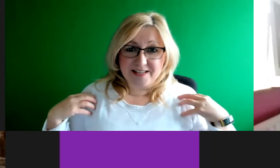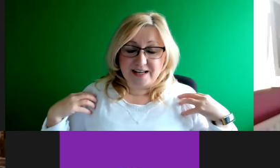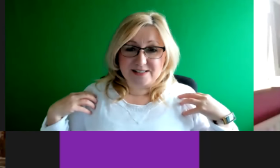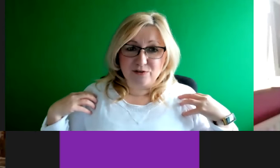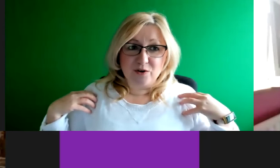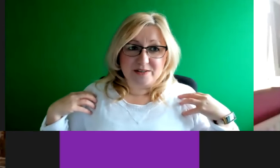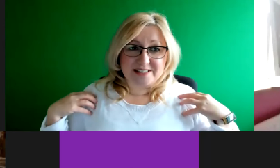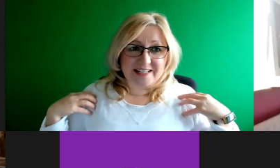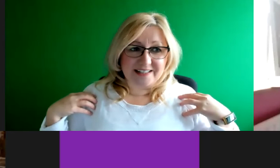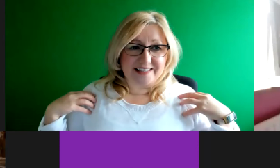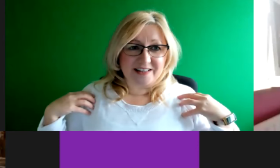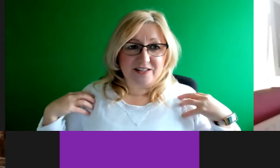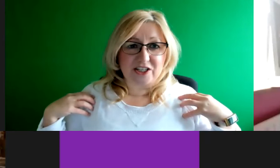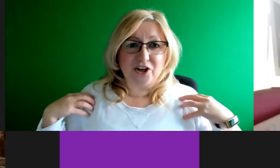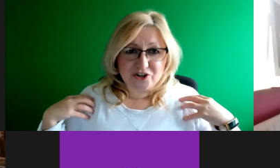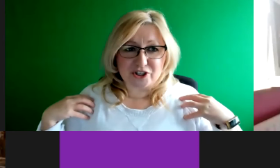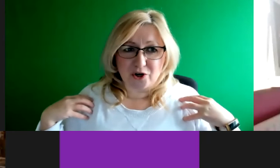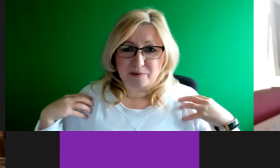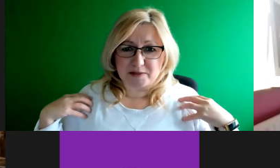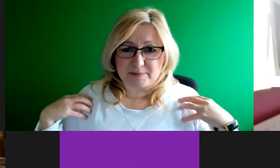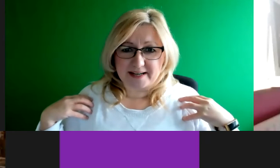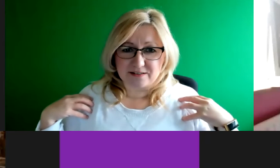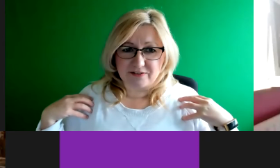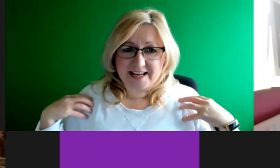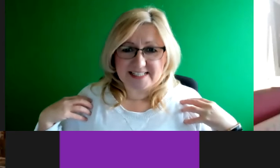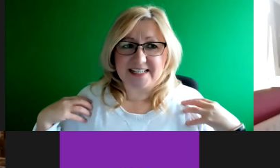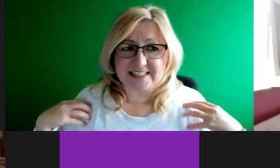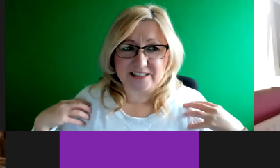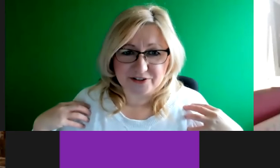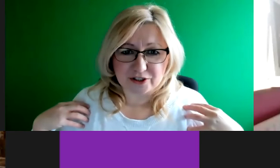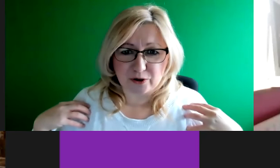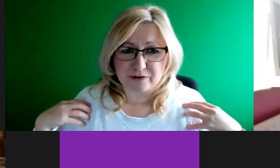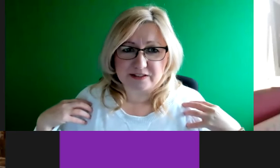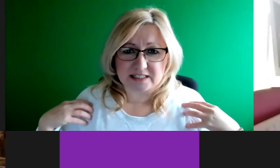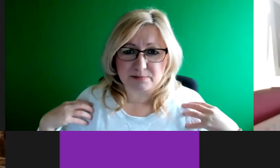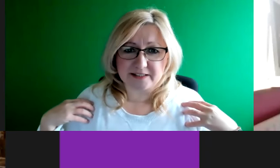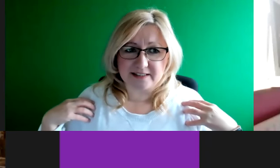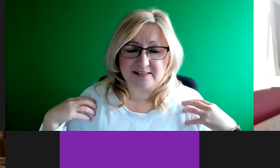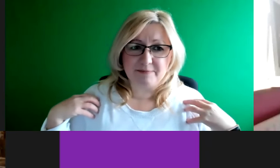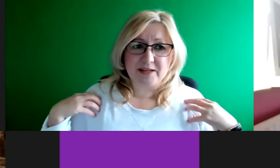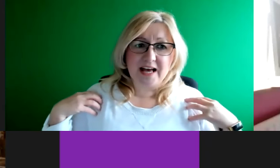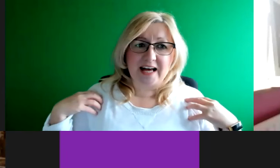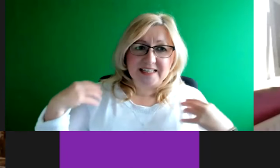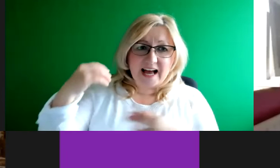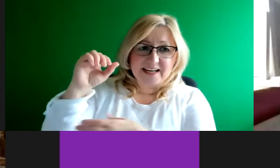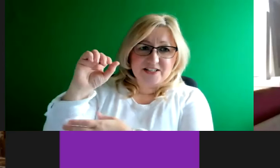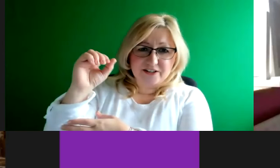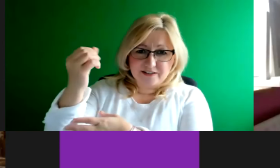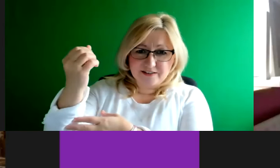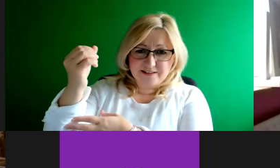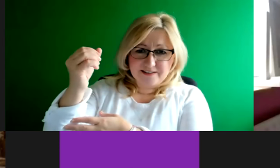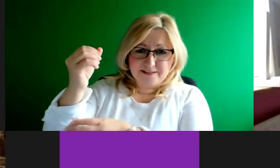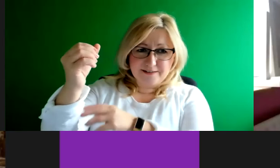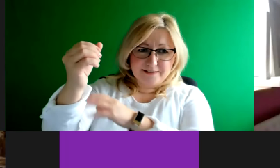right? And so we're saying there that the undergoer perspective, Eddie is the undergoer of the experience, and the